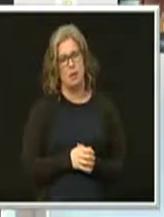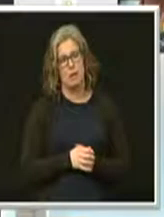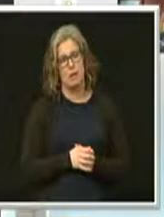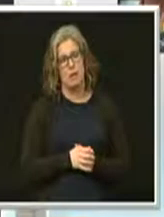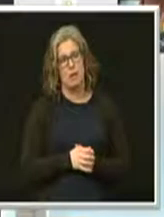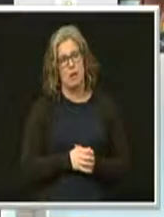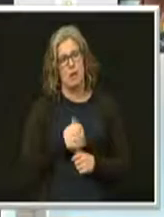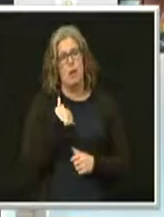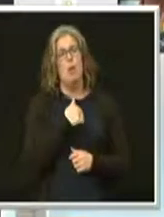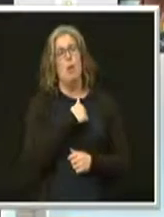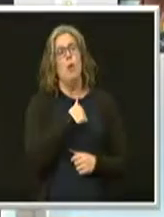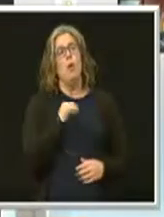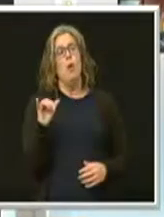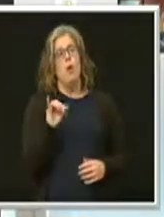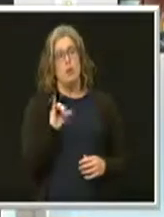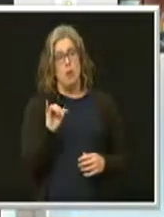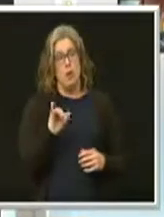we are also